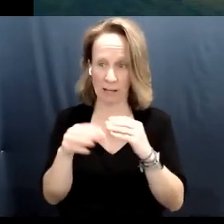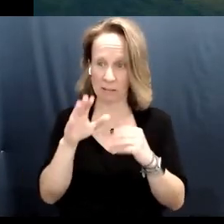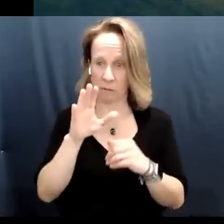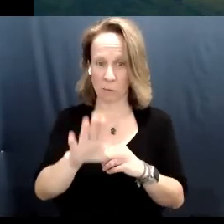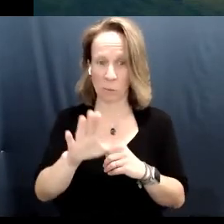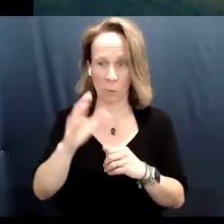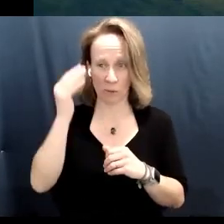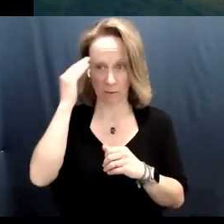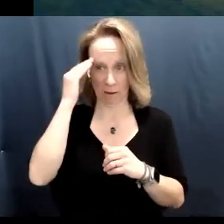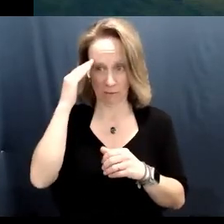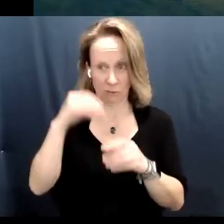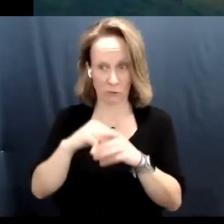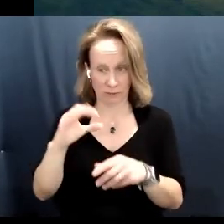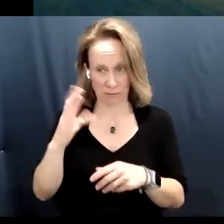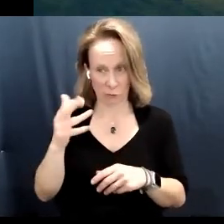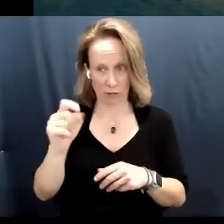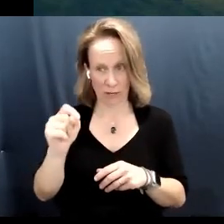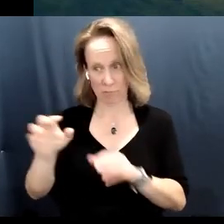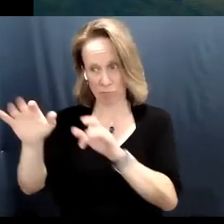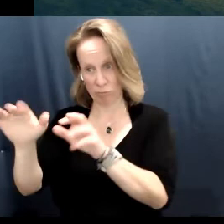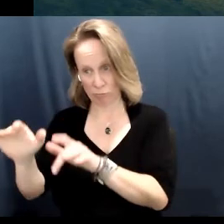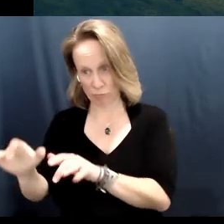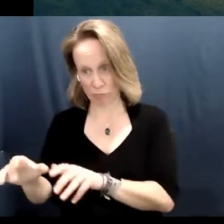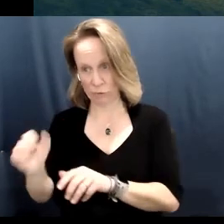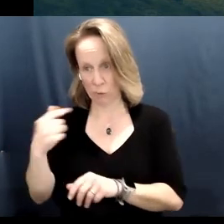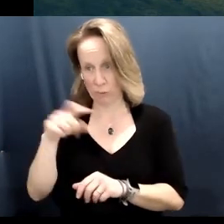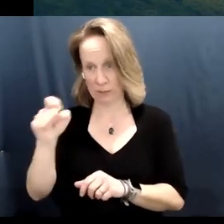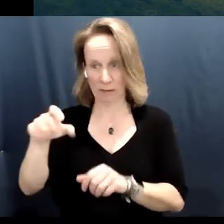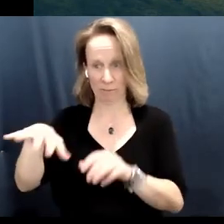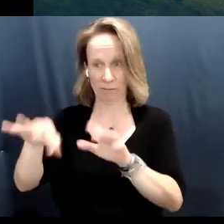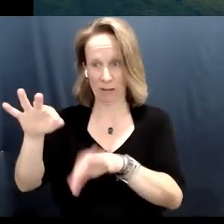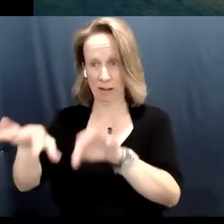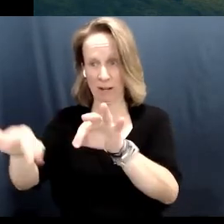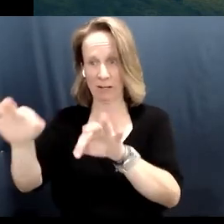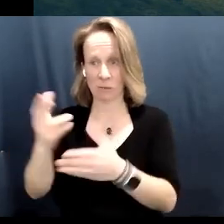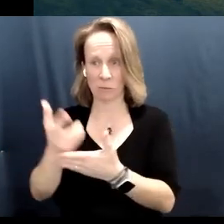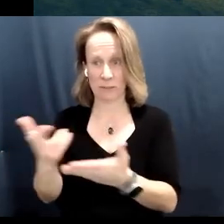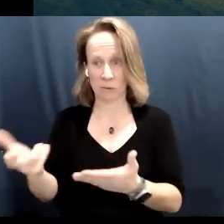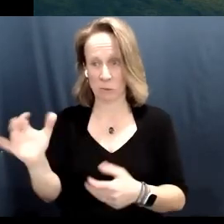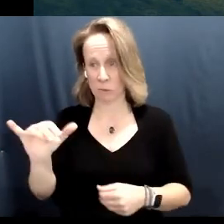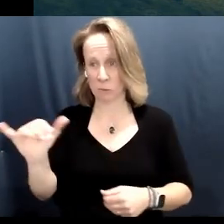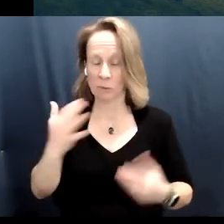chat box so we can all find some resources too. Thanks, everyone.